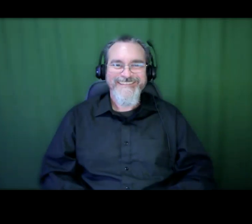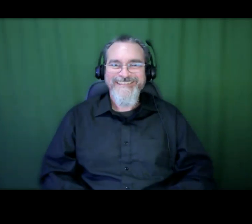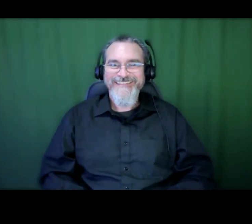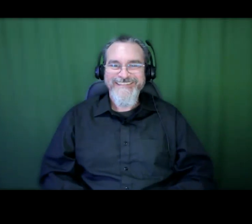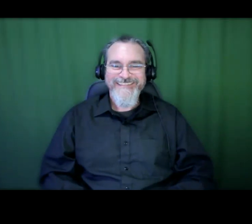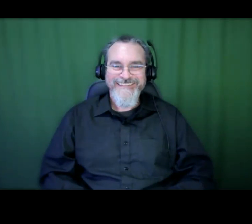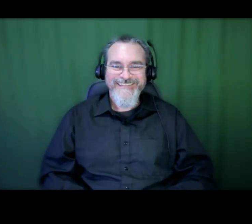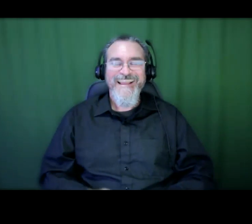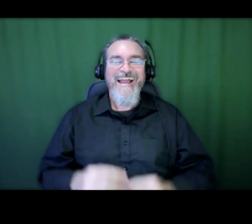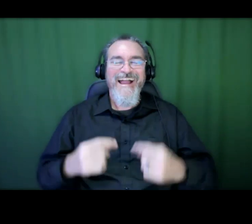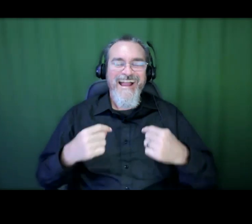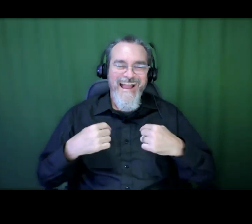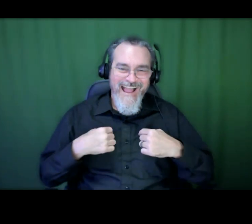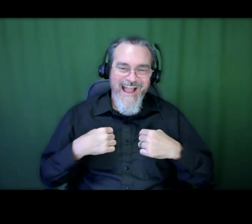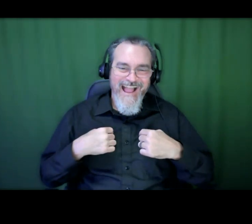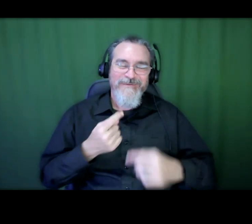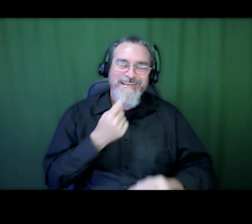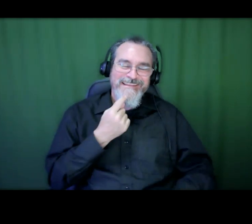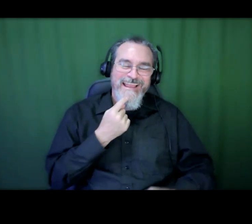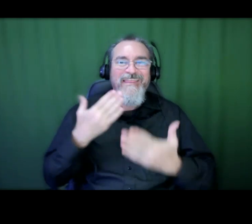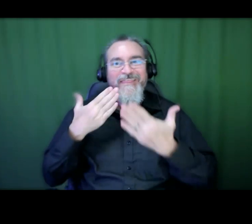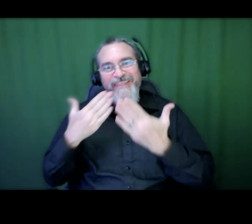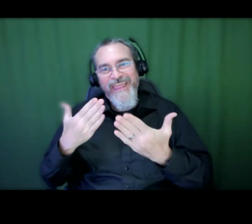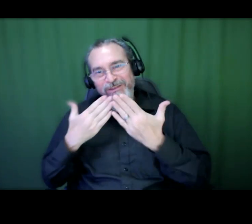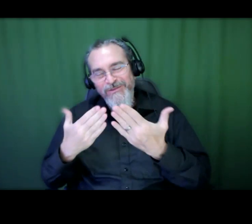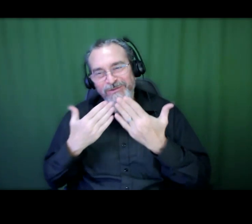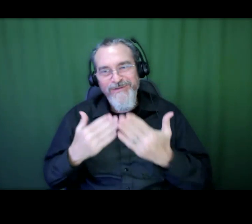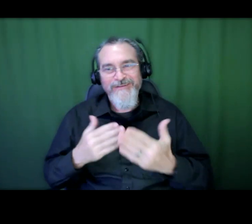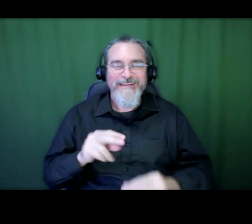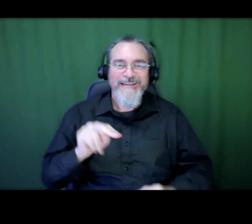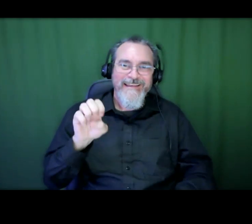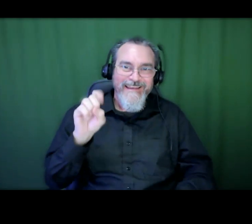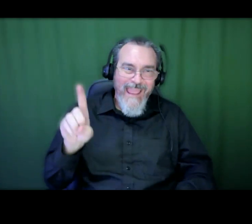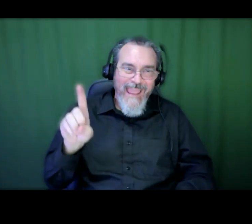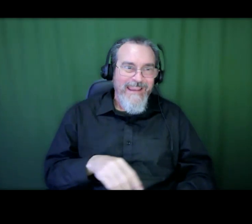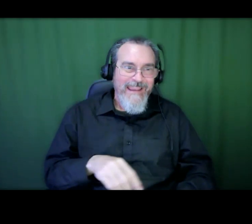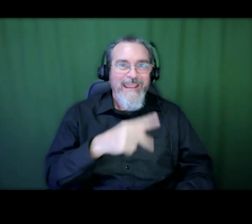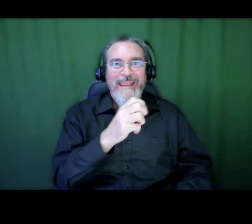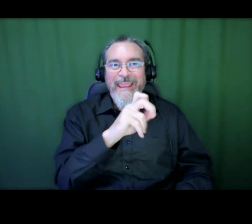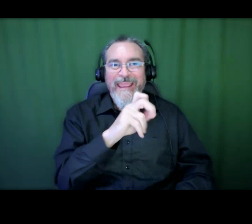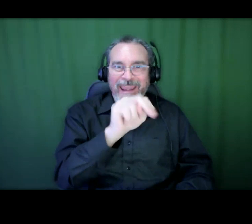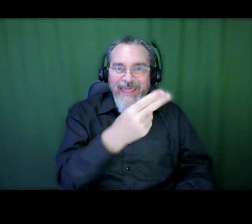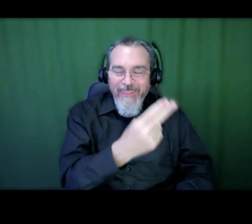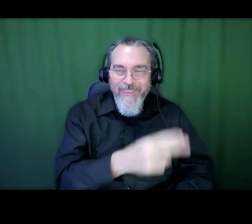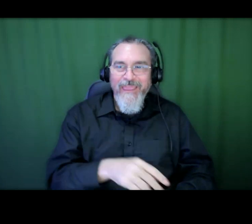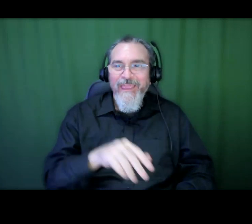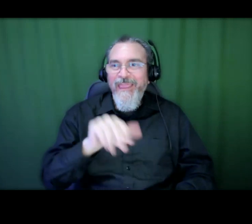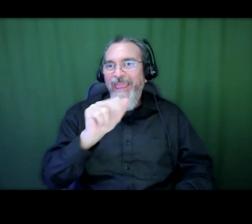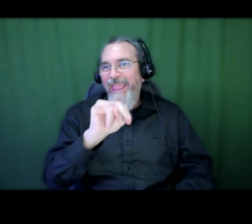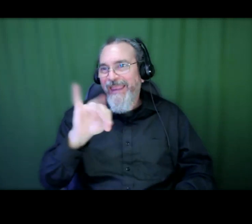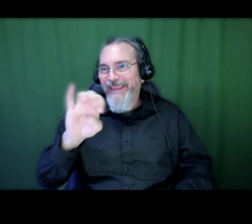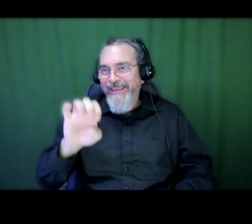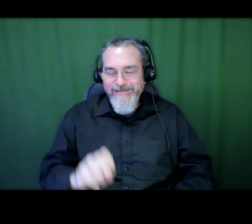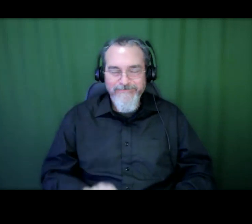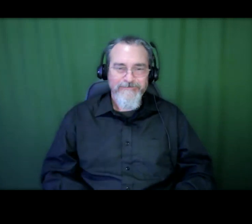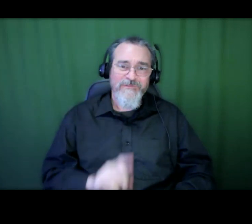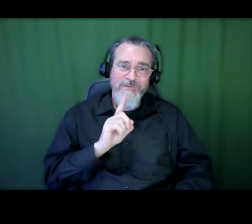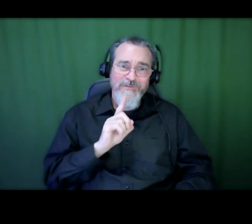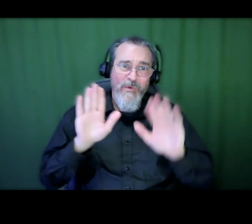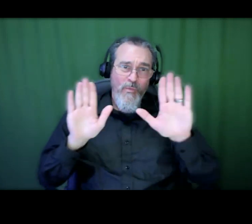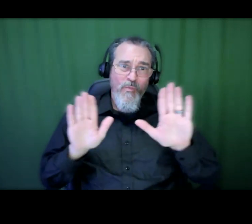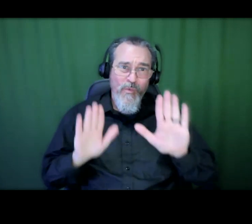I was saying my thanks. Thank you, Ned. Thank you, Kenneth. Thank you, Annie, for our wonderful session. And we're going to